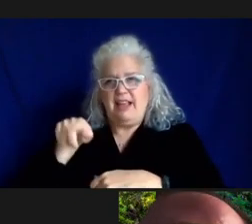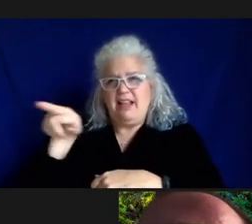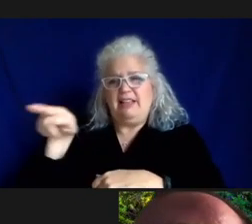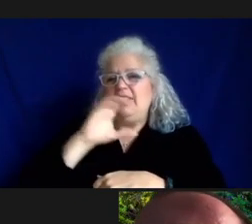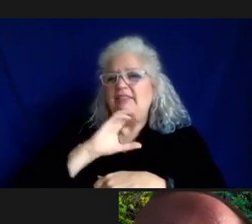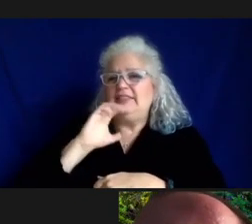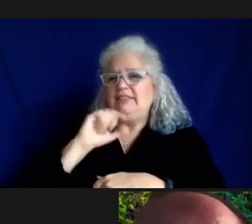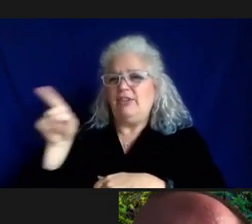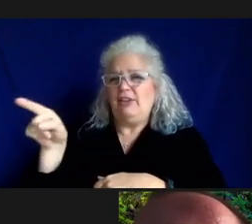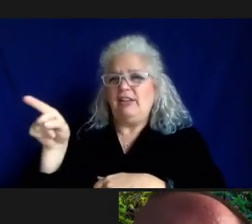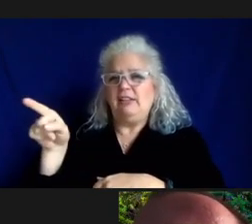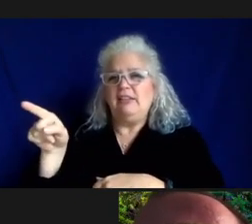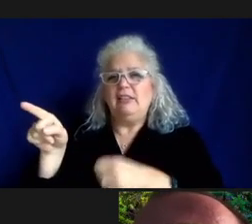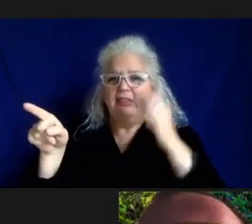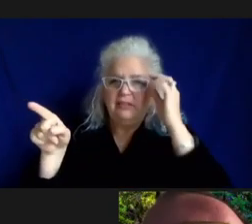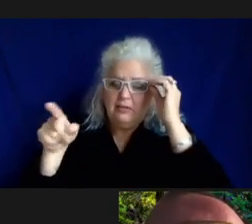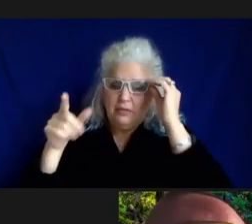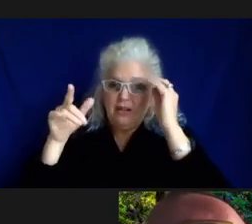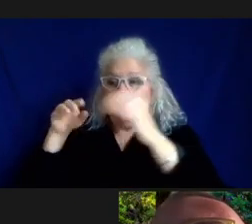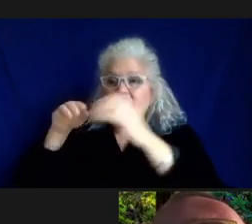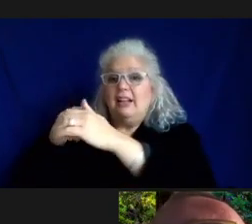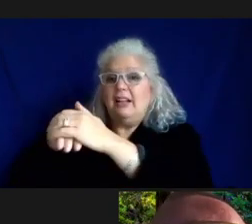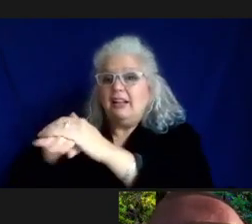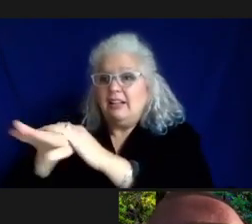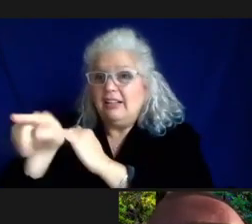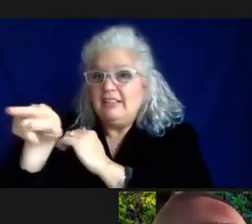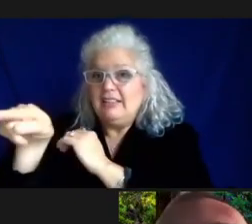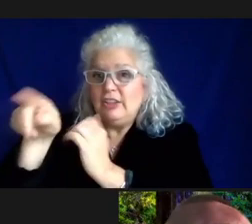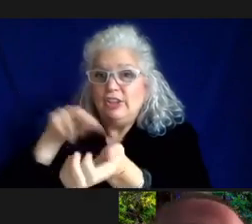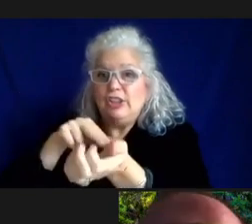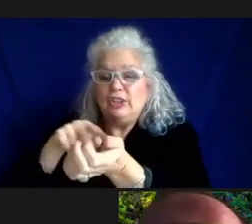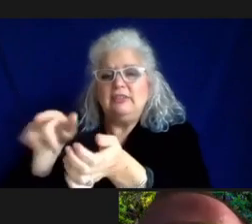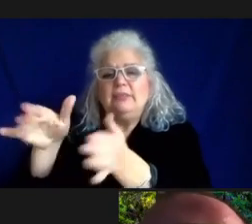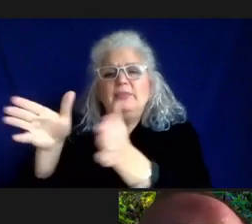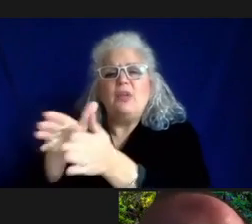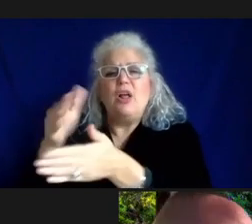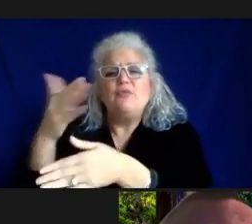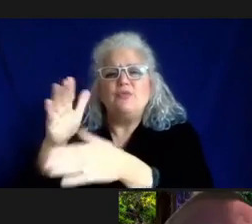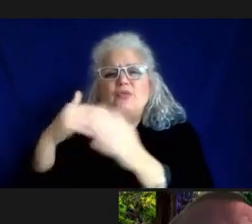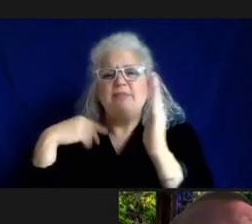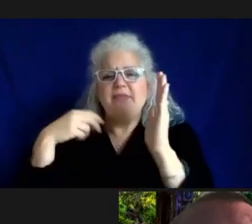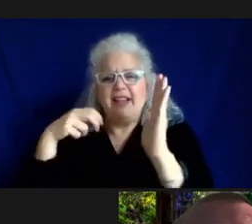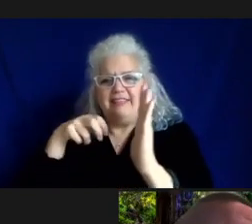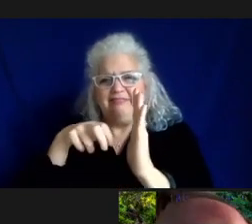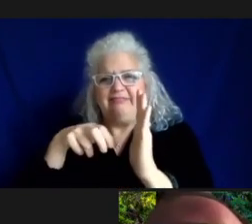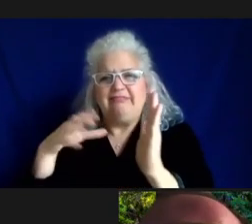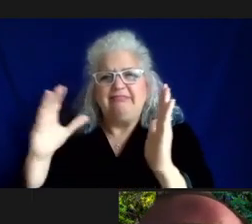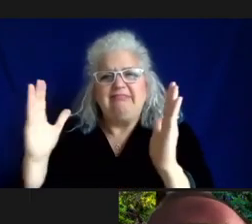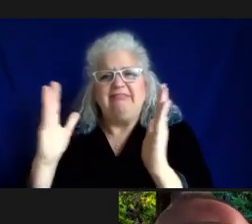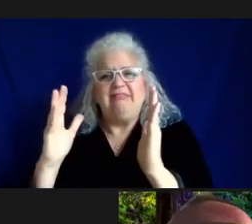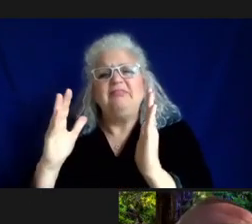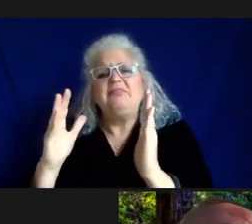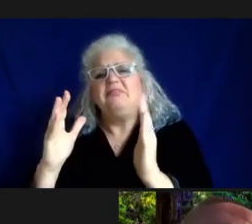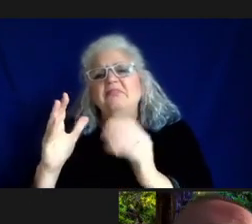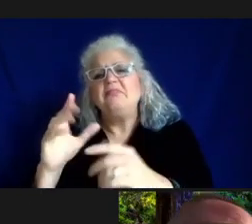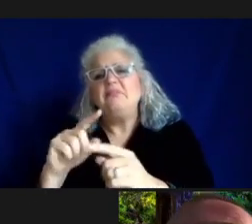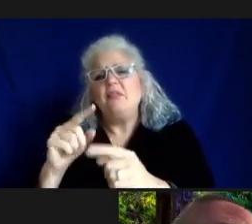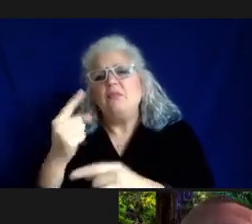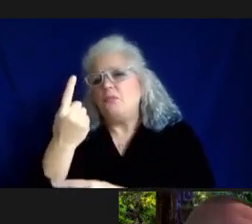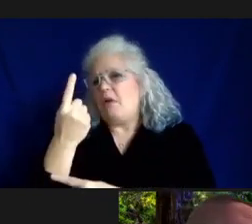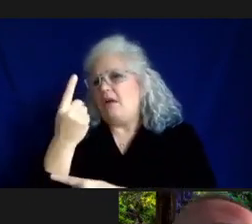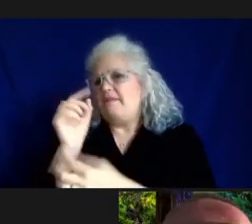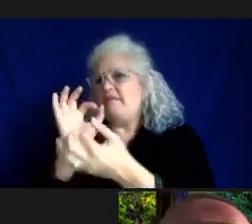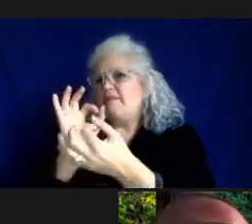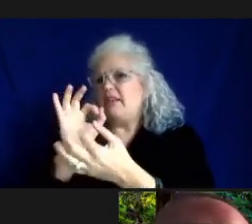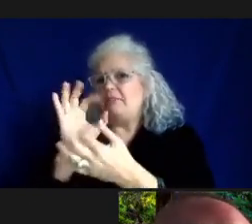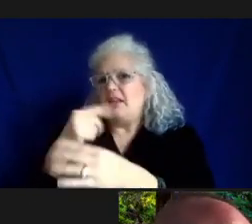cafeteria, if you guys know what I'm talking about. That area, and then into the room where you're going to get your vaccination. But that little area right there was